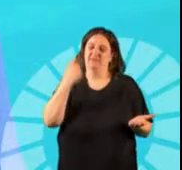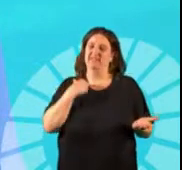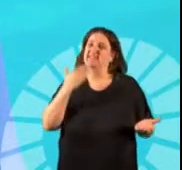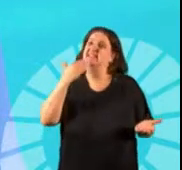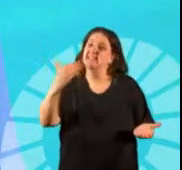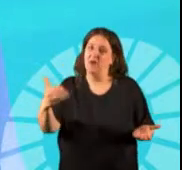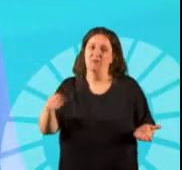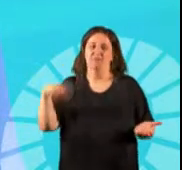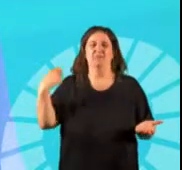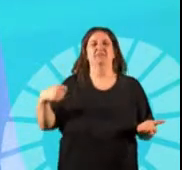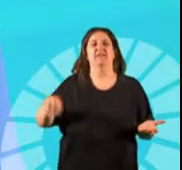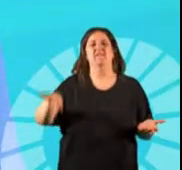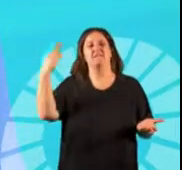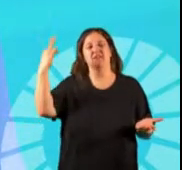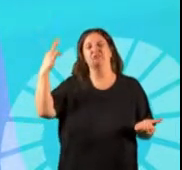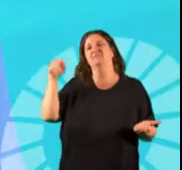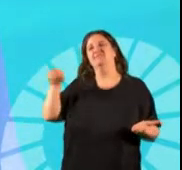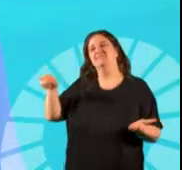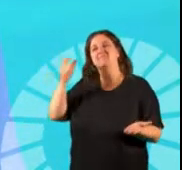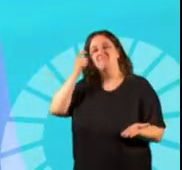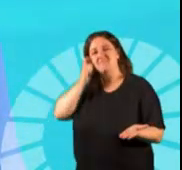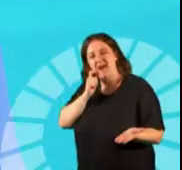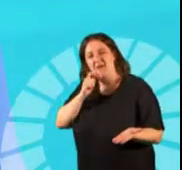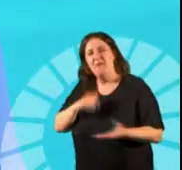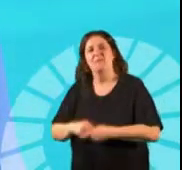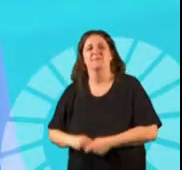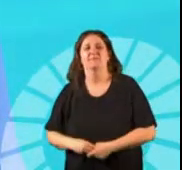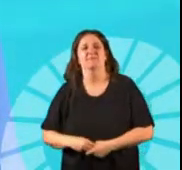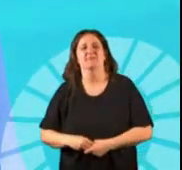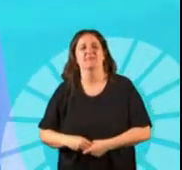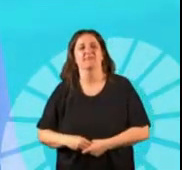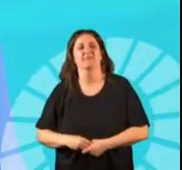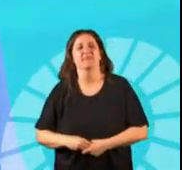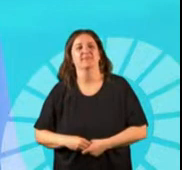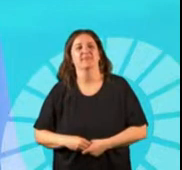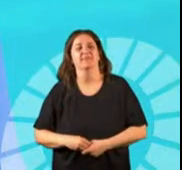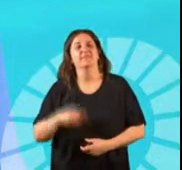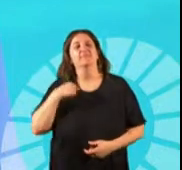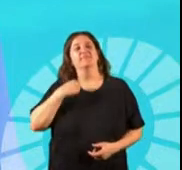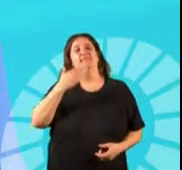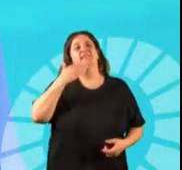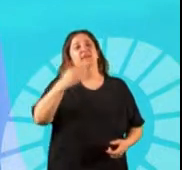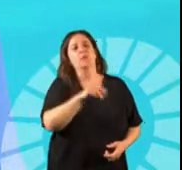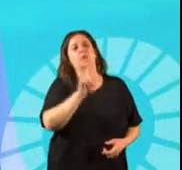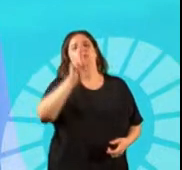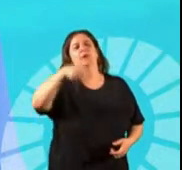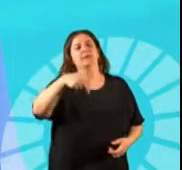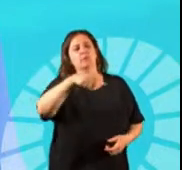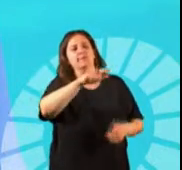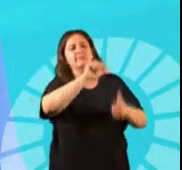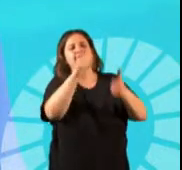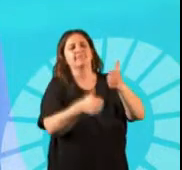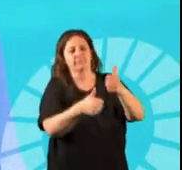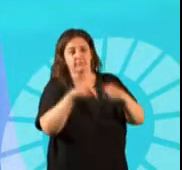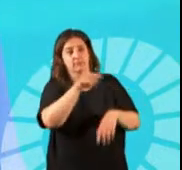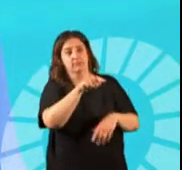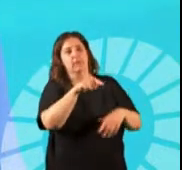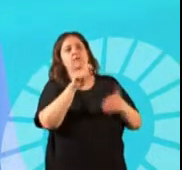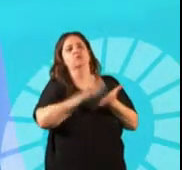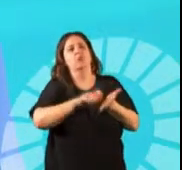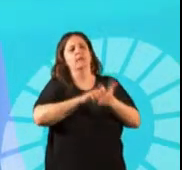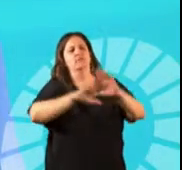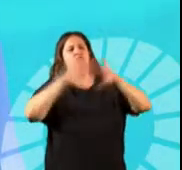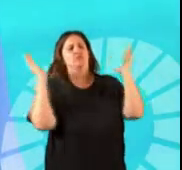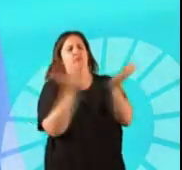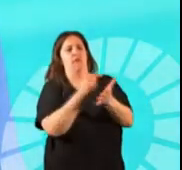is also a vote in favor of our common efforts. Your strong stand on behalf of gender equality sends a powerful